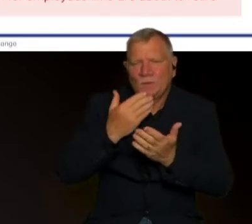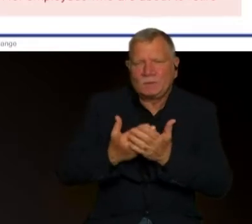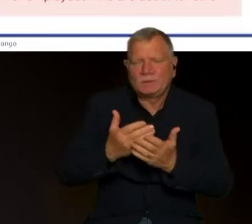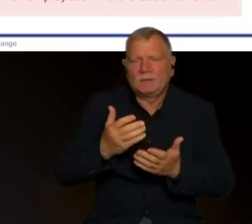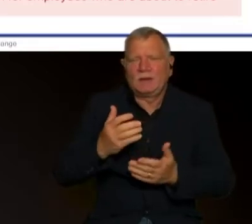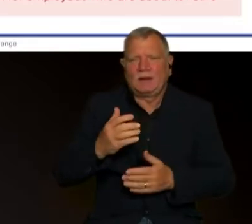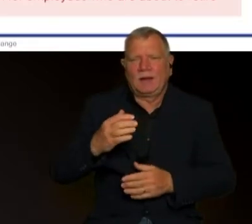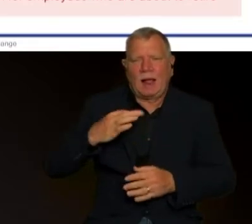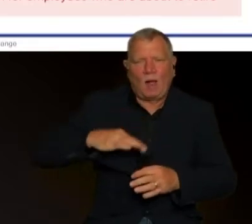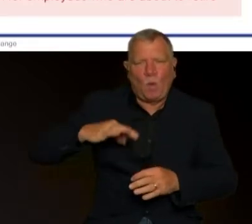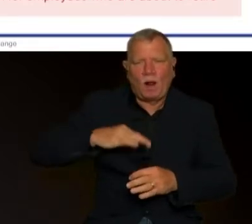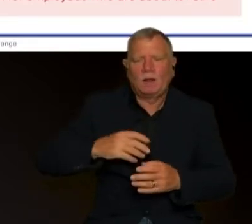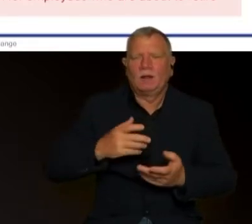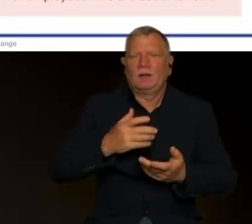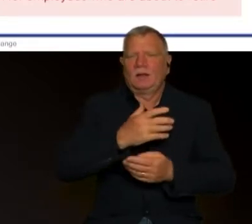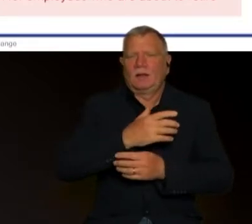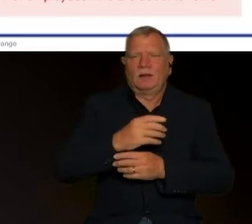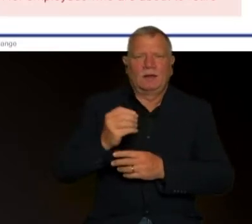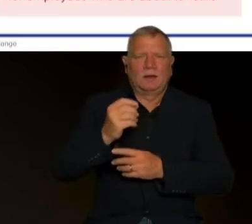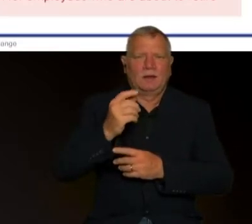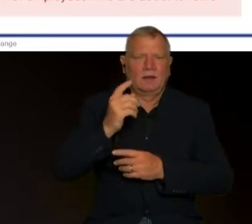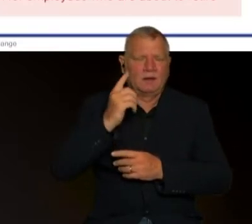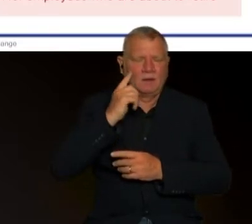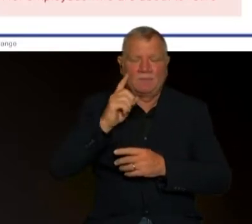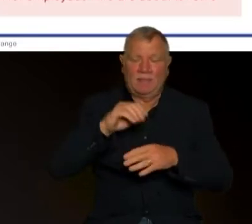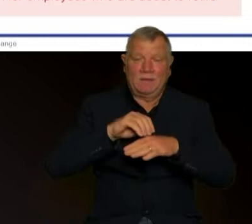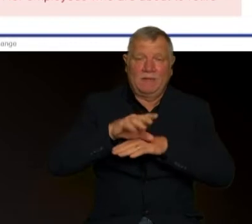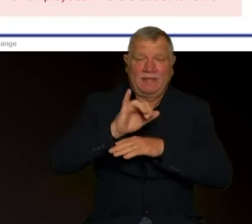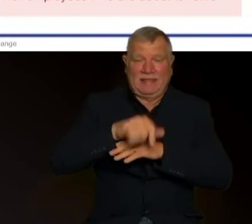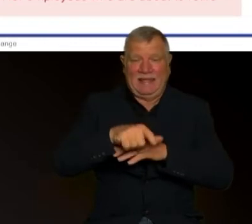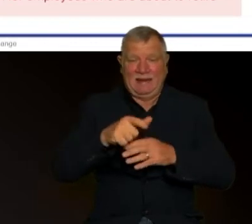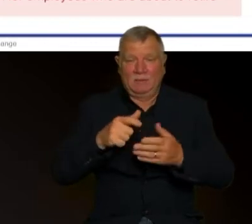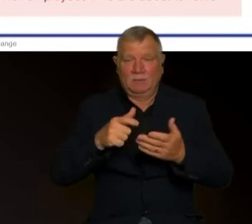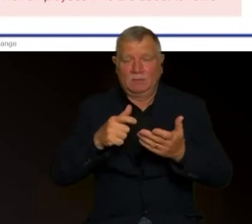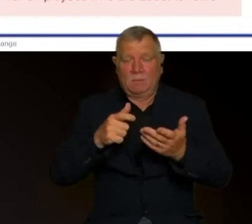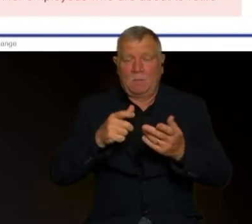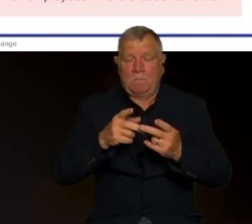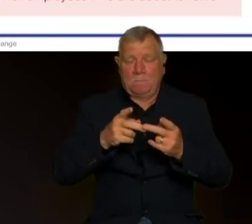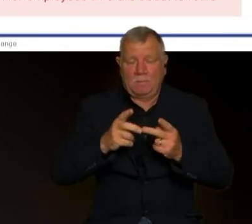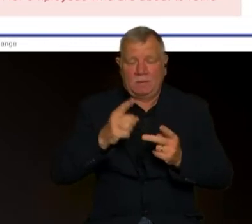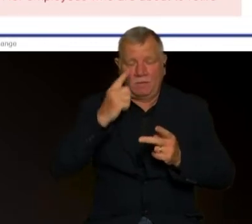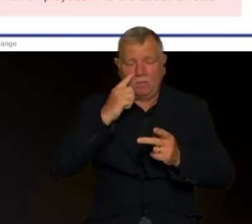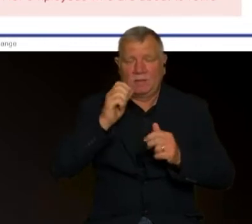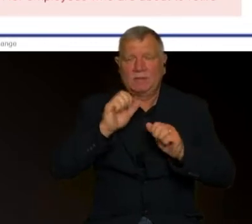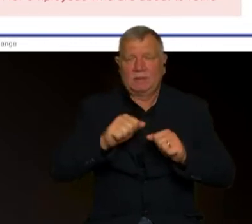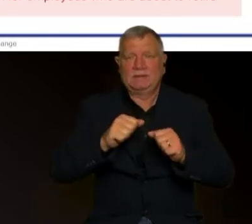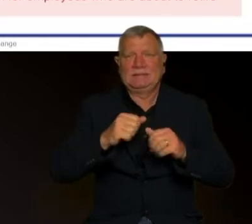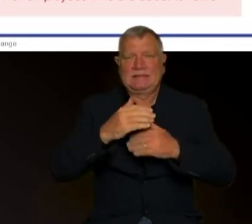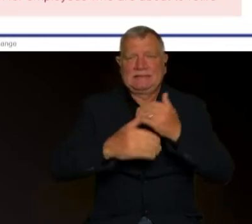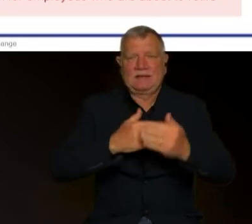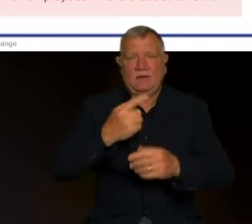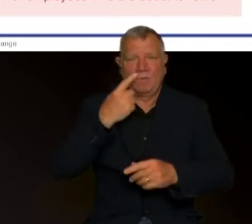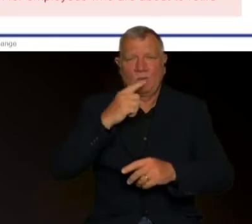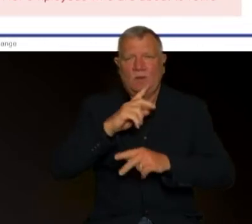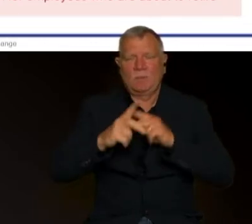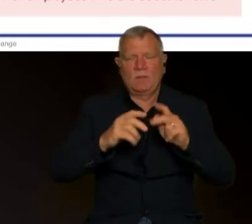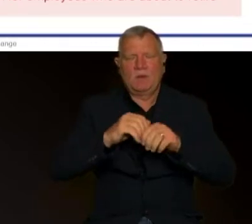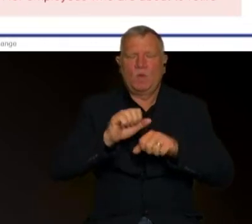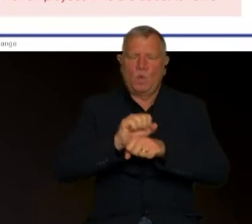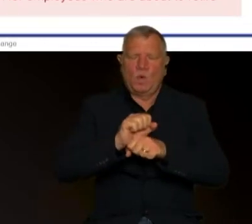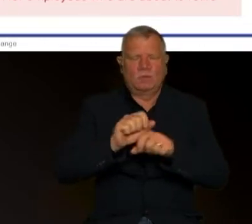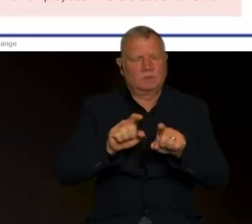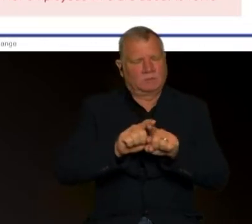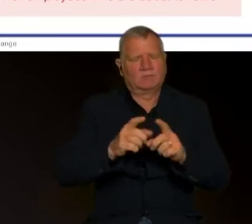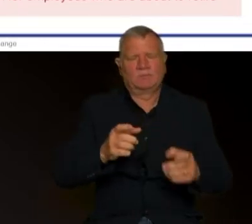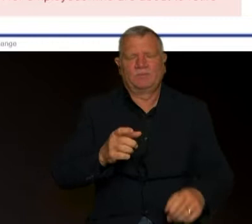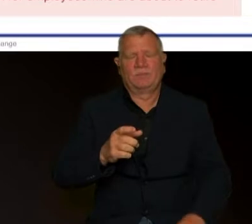budget processes, and this lack of focus affected the ability to work with certain budgetary processes in the cycle